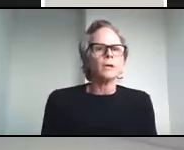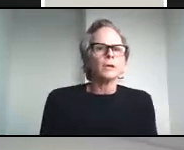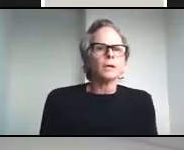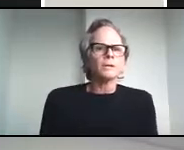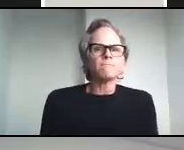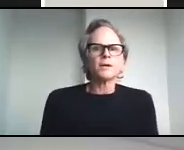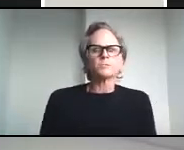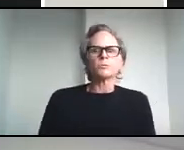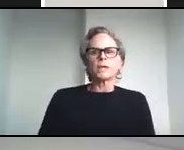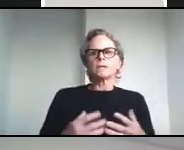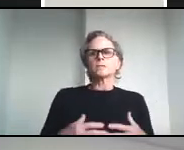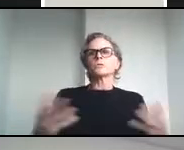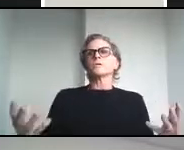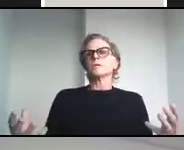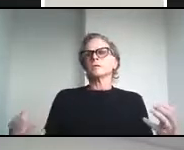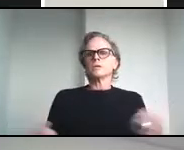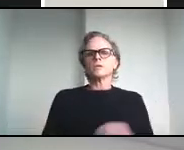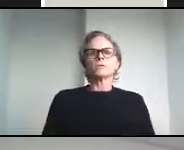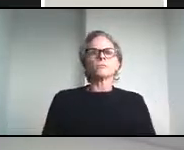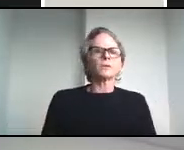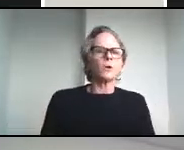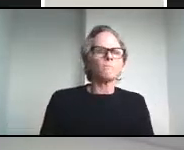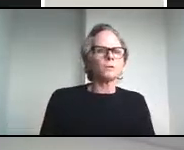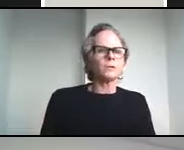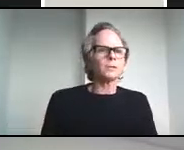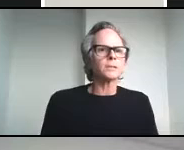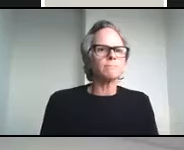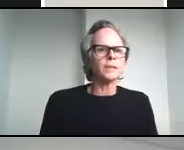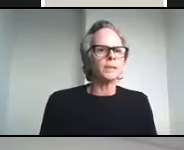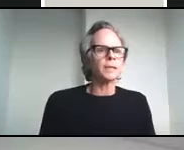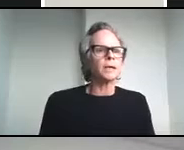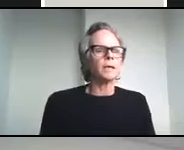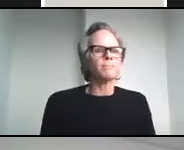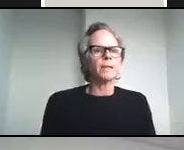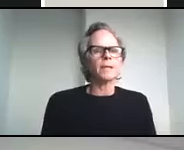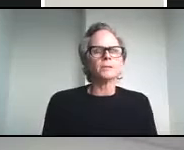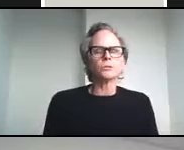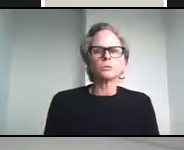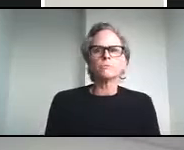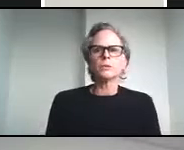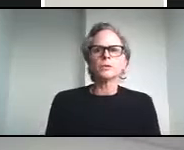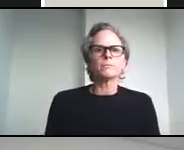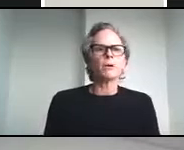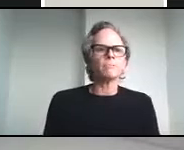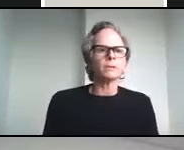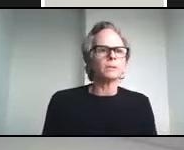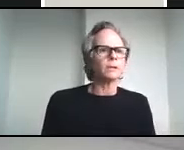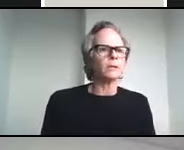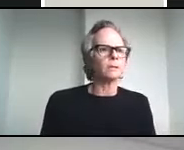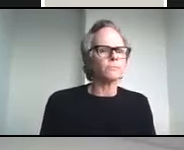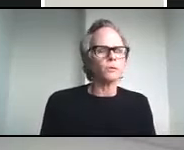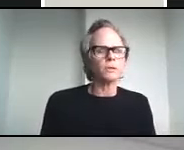October. That phase will take us to the end of the year with hopefully submitting plans to your building